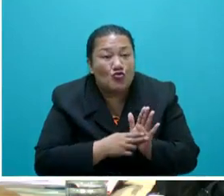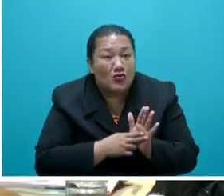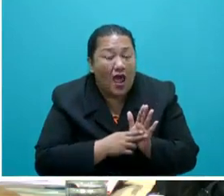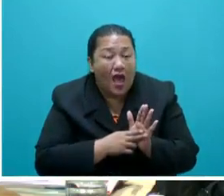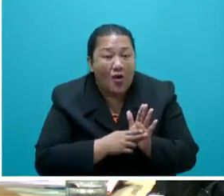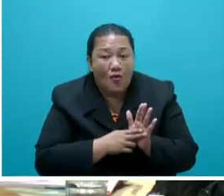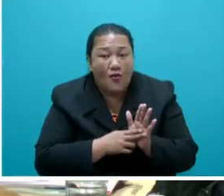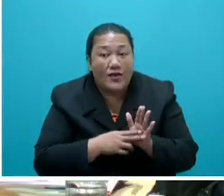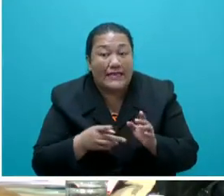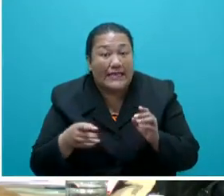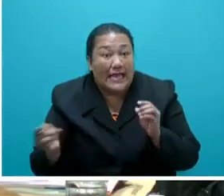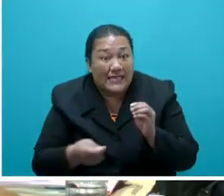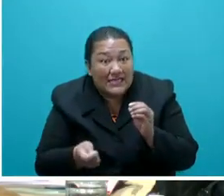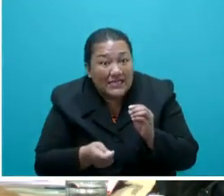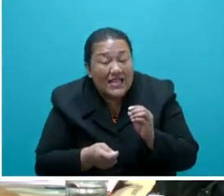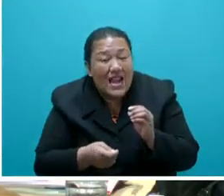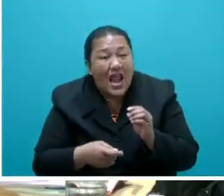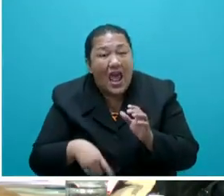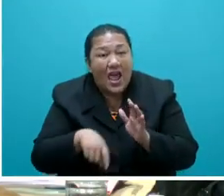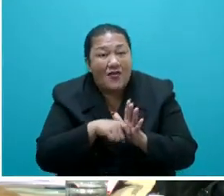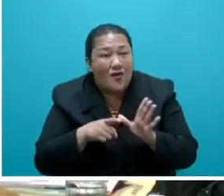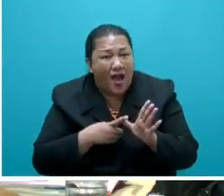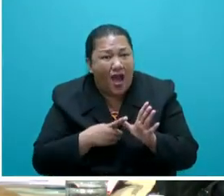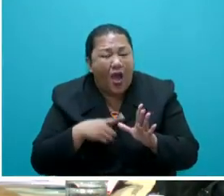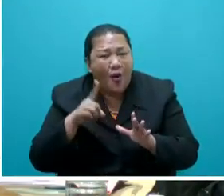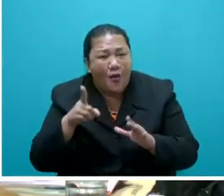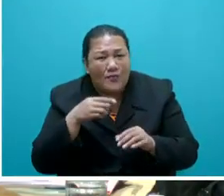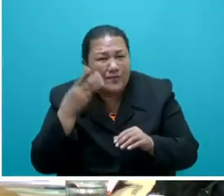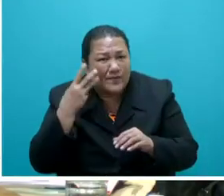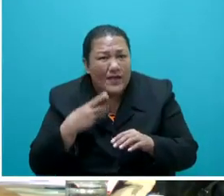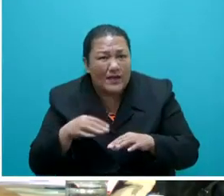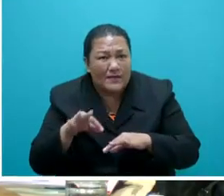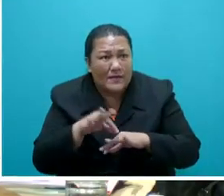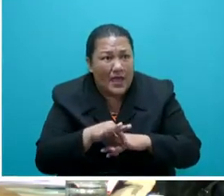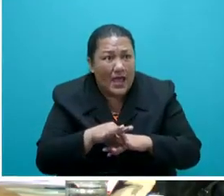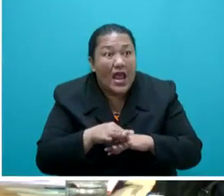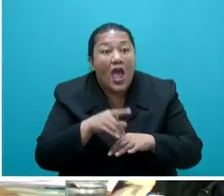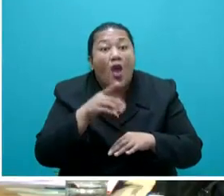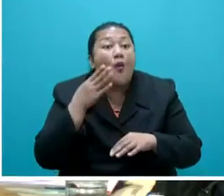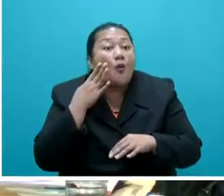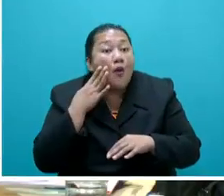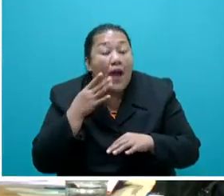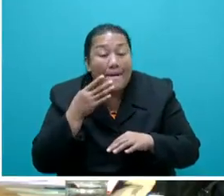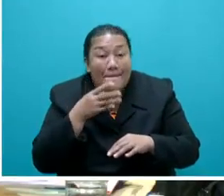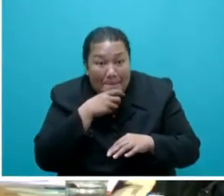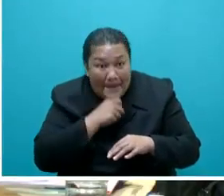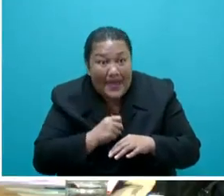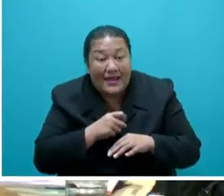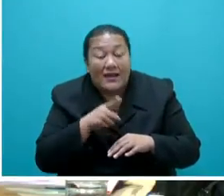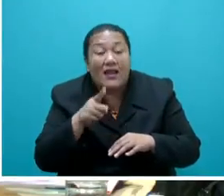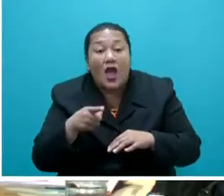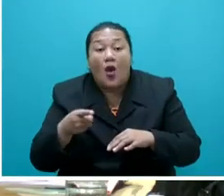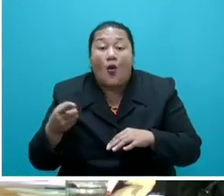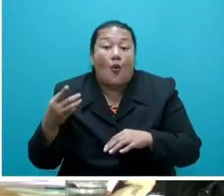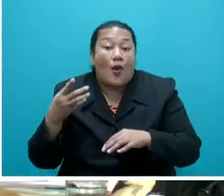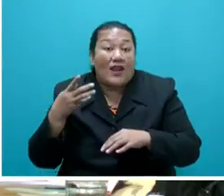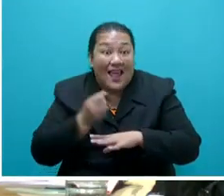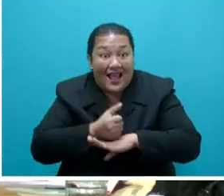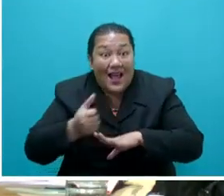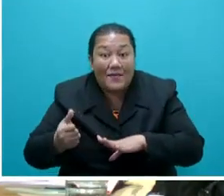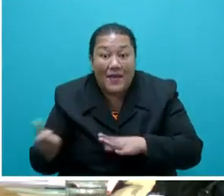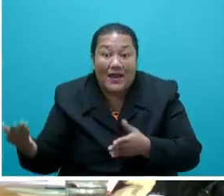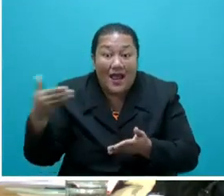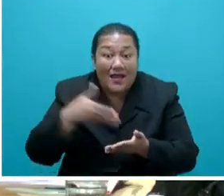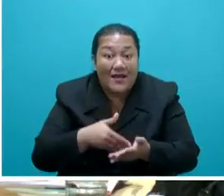Ra, got married on Monday this week when government's REACH team visited their village. The couple's